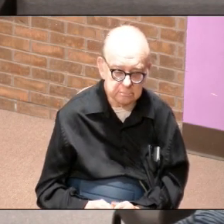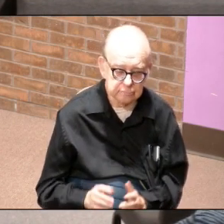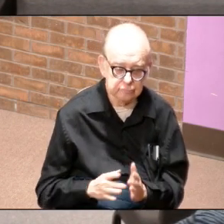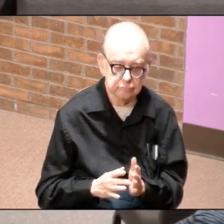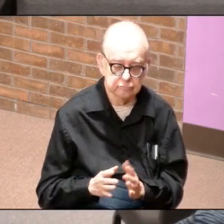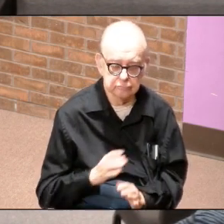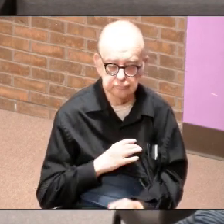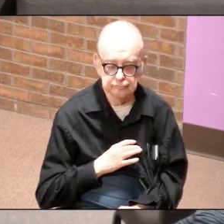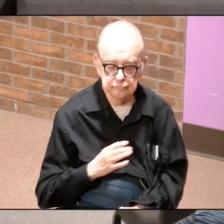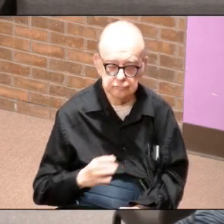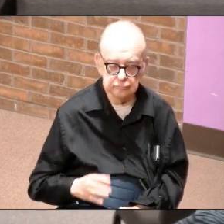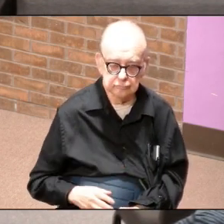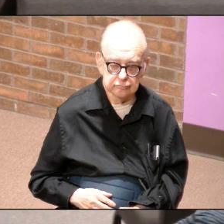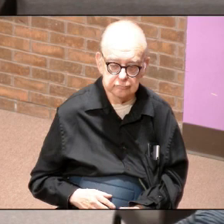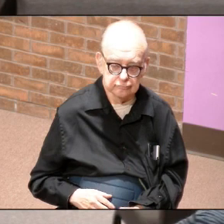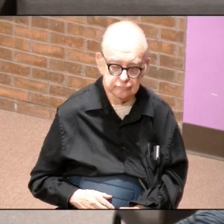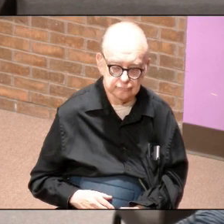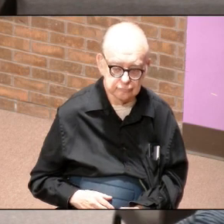Jesus Christ